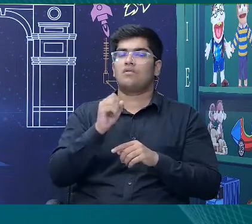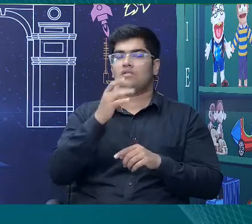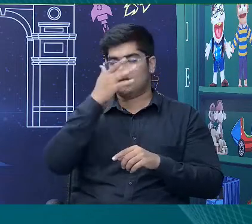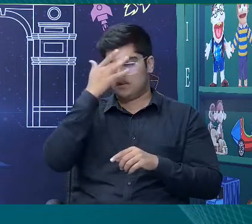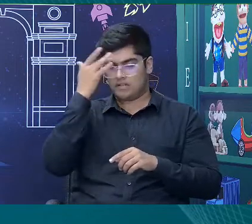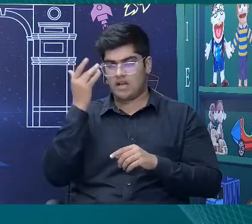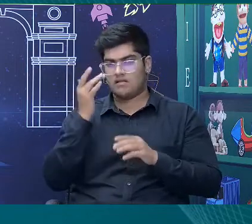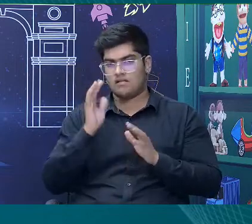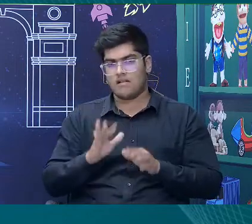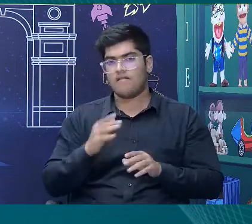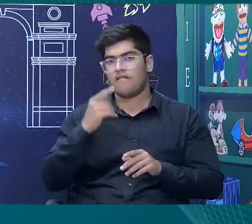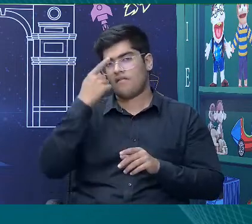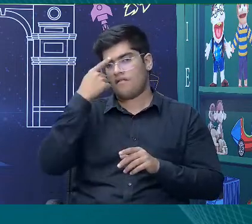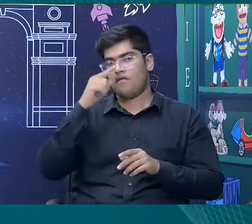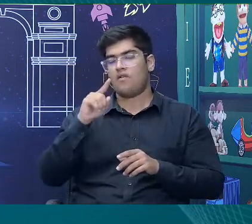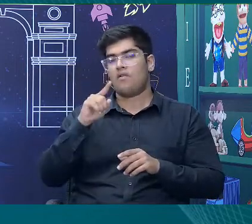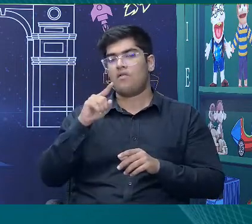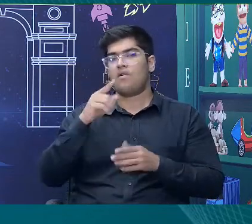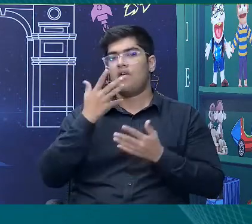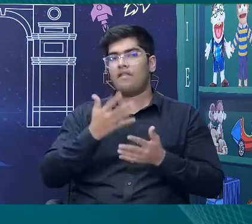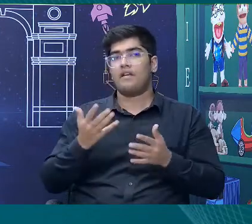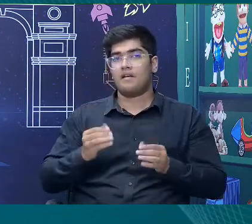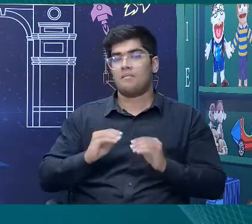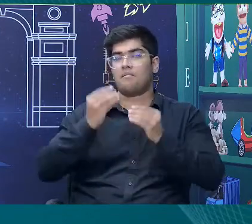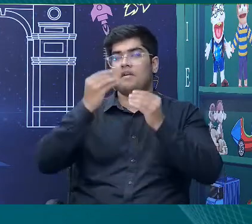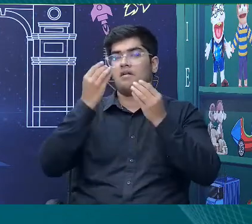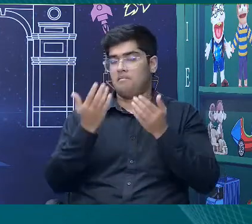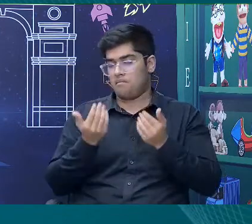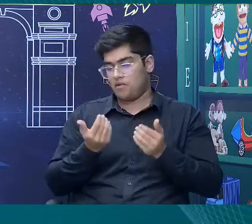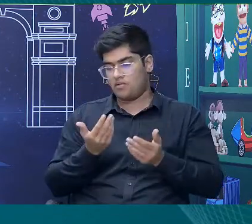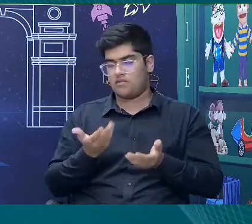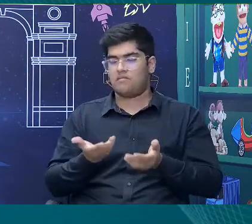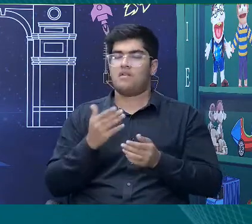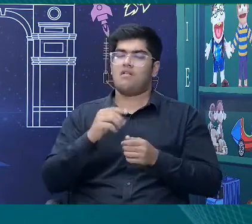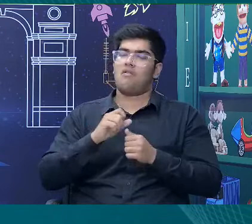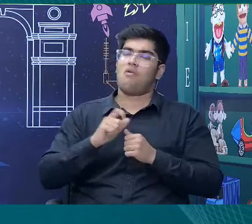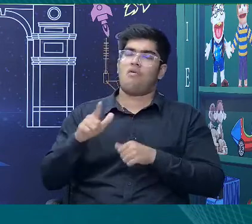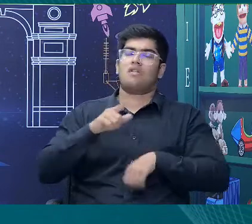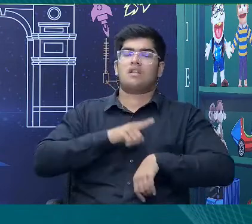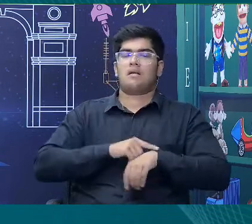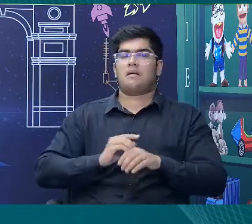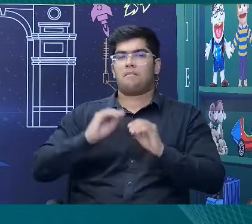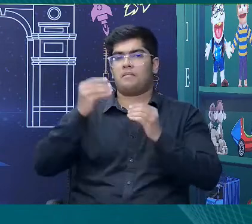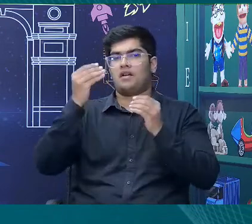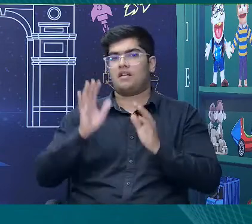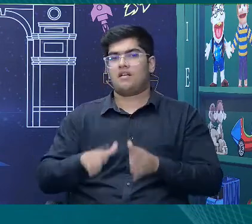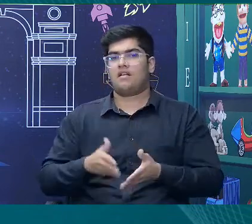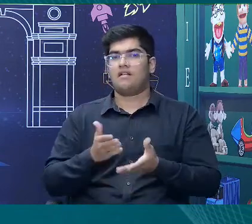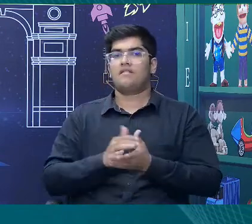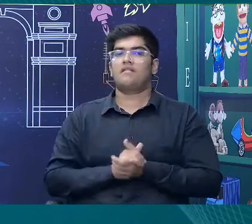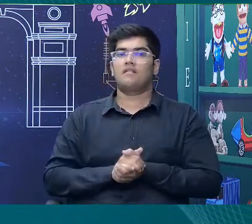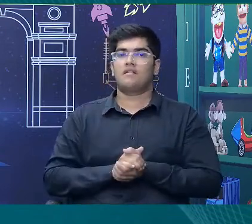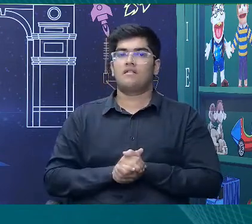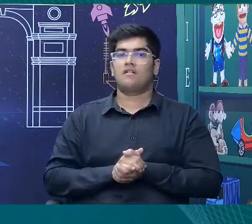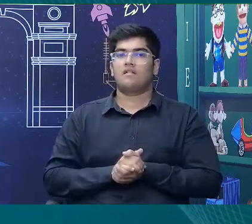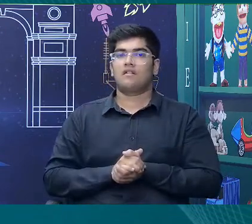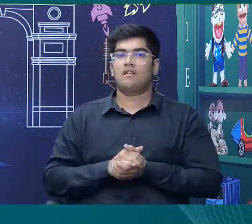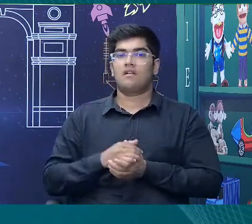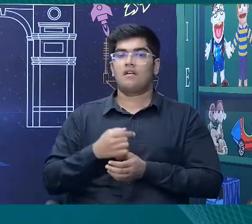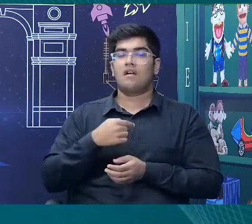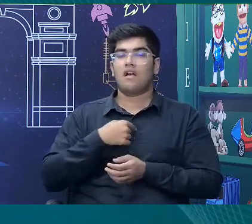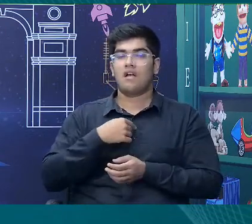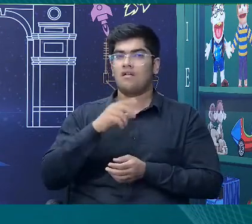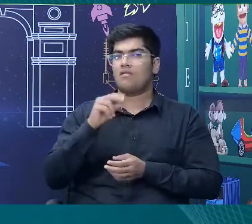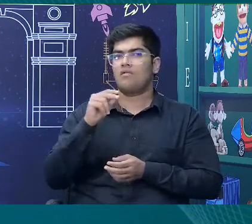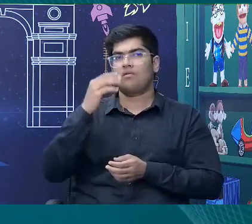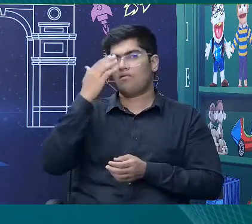chances to there are always chances for things to get better. They do always get better. Yes. I don't know if I should